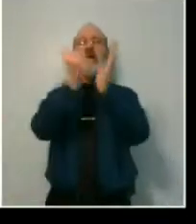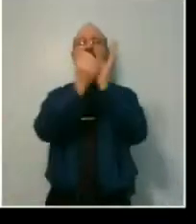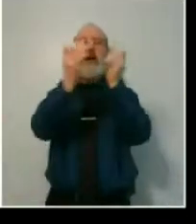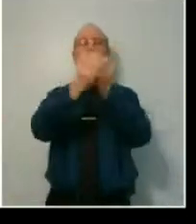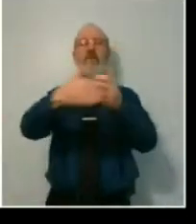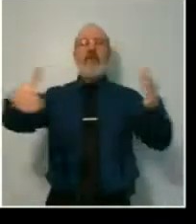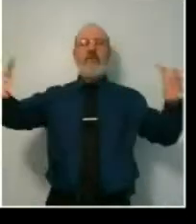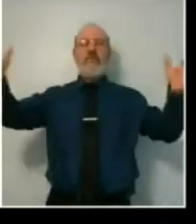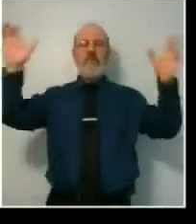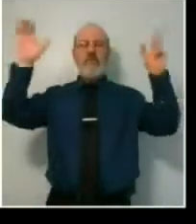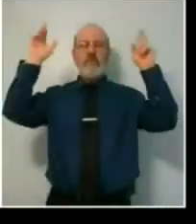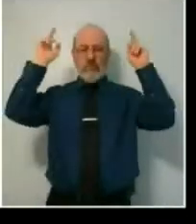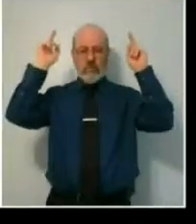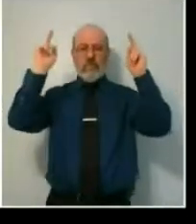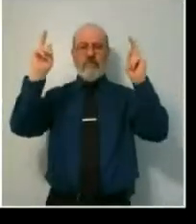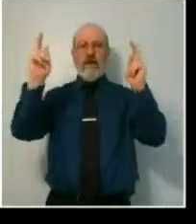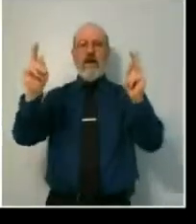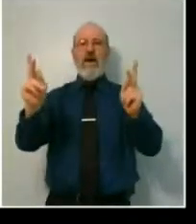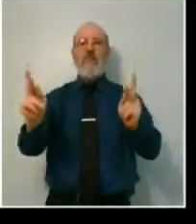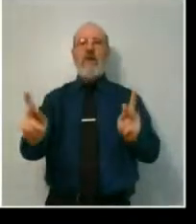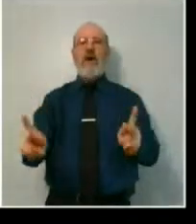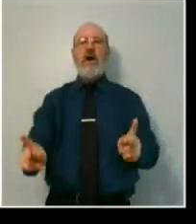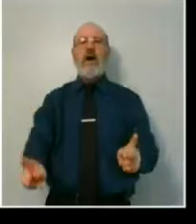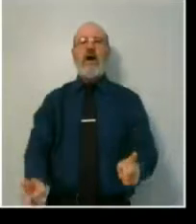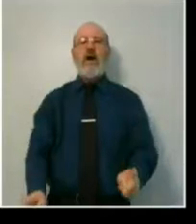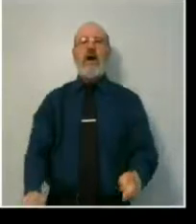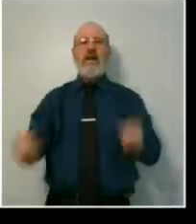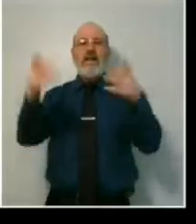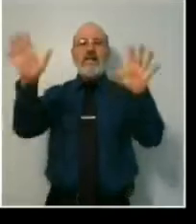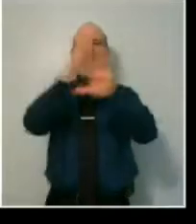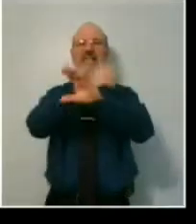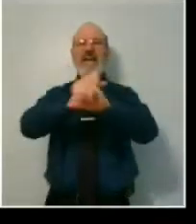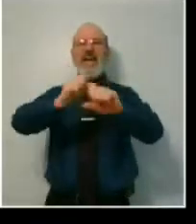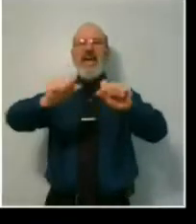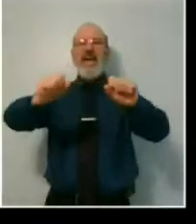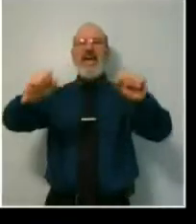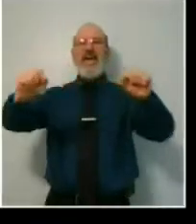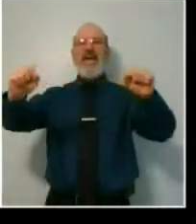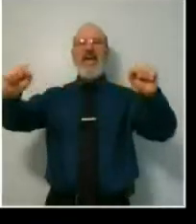the crucified one.